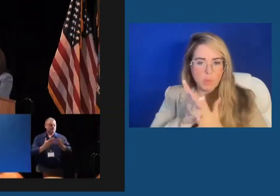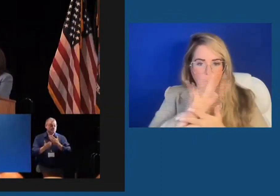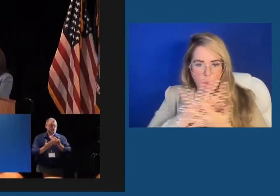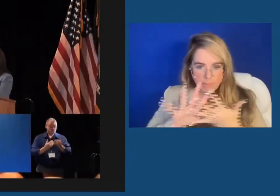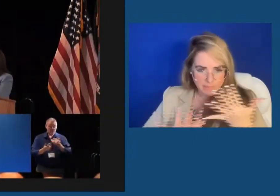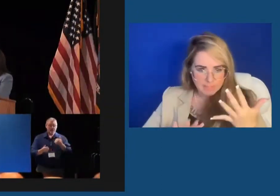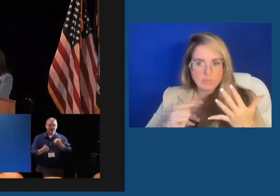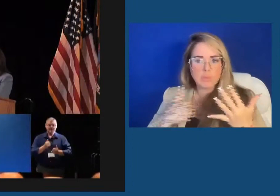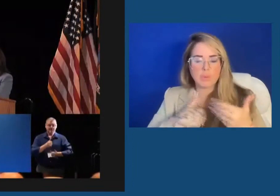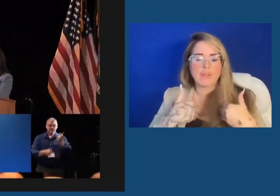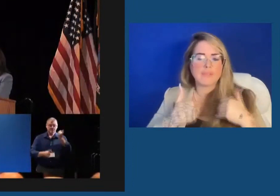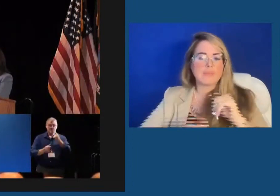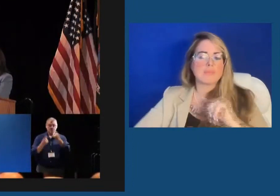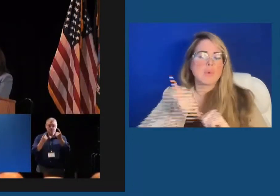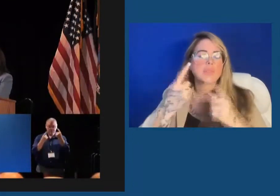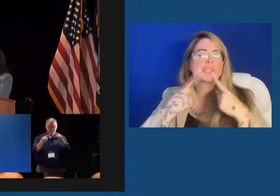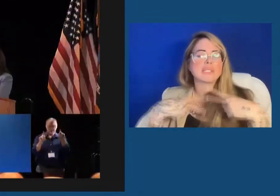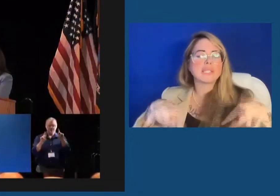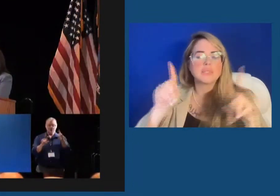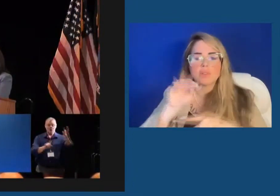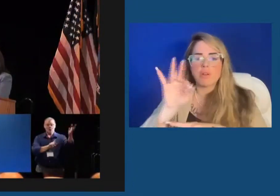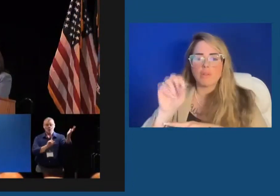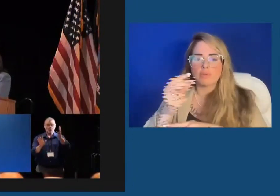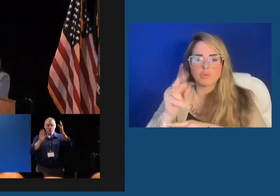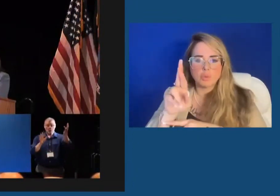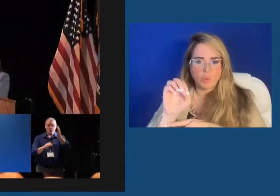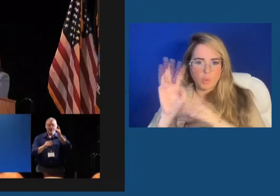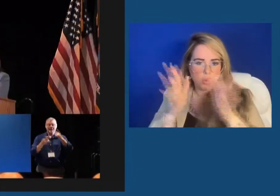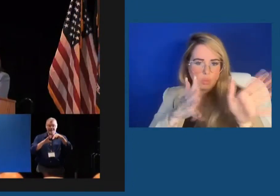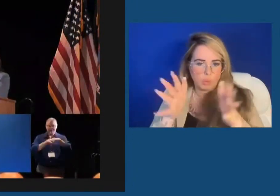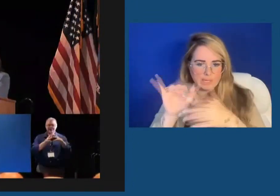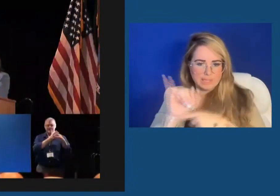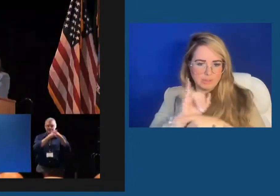most successful offshore wind industry in America.